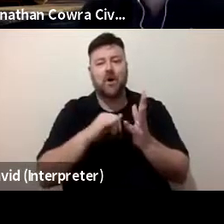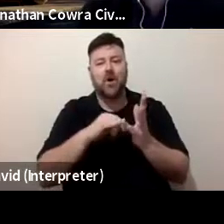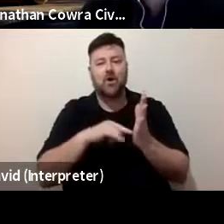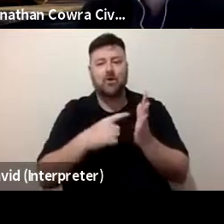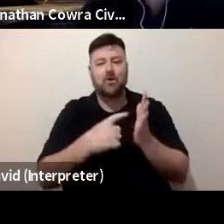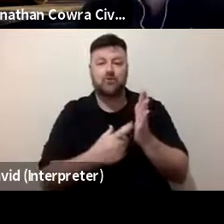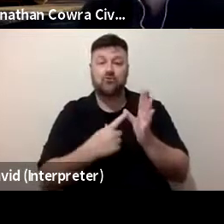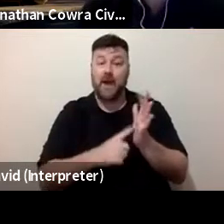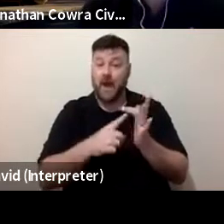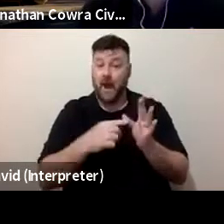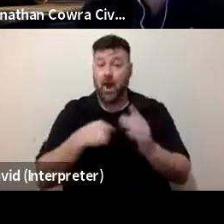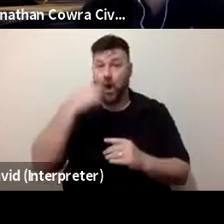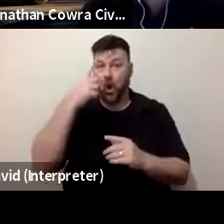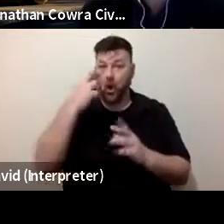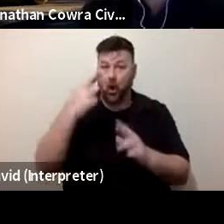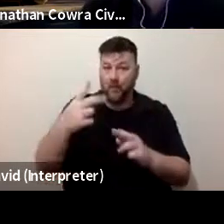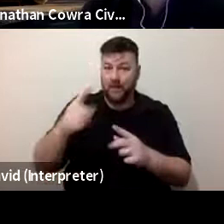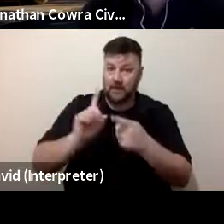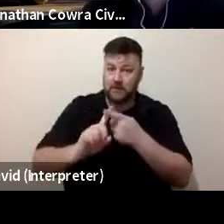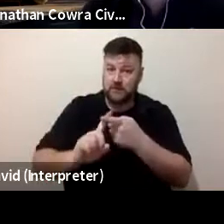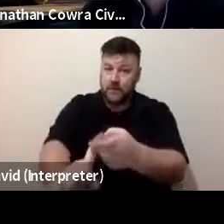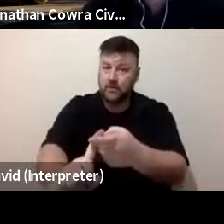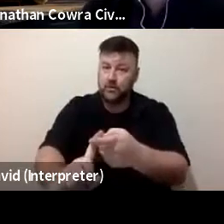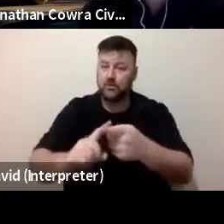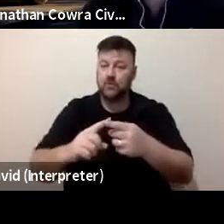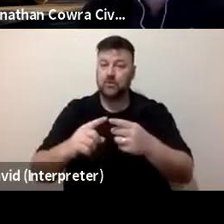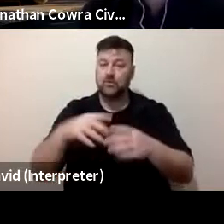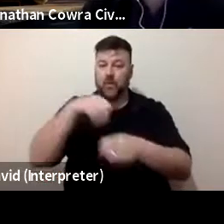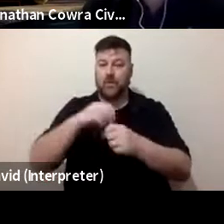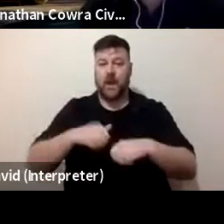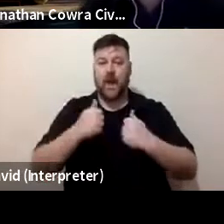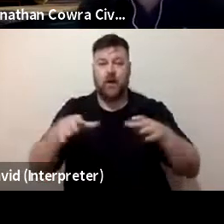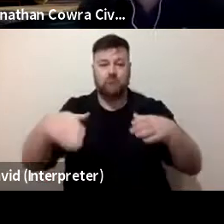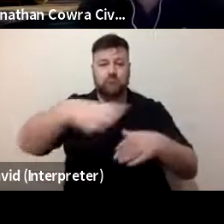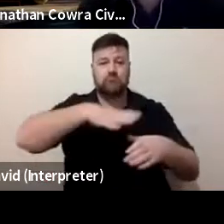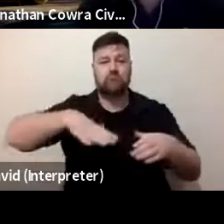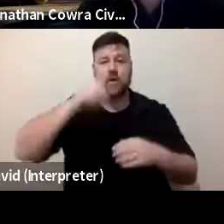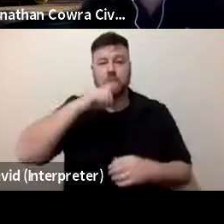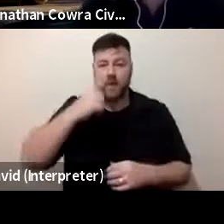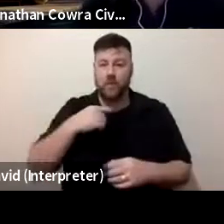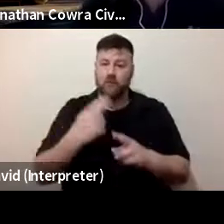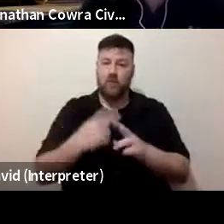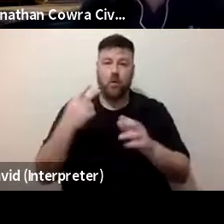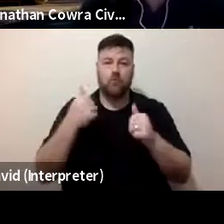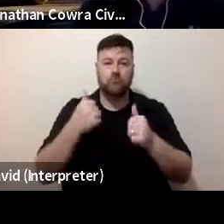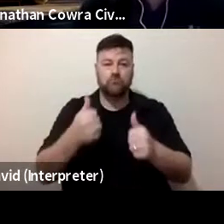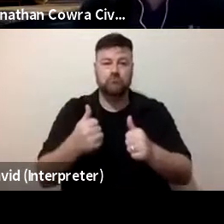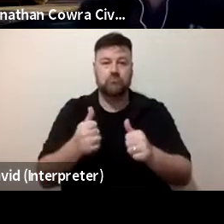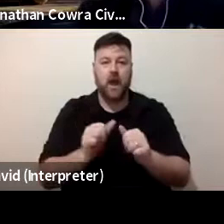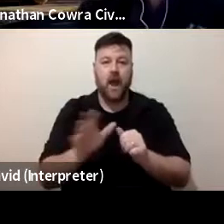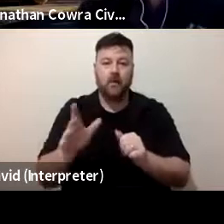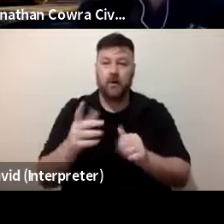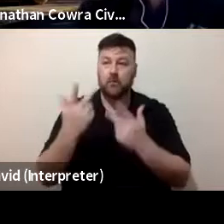an industry to collaborate together on a digital outcome. You know, because it's shown that it's